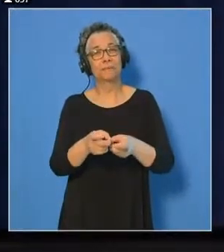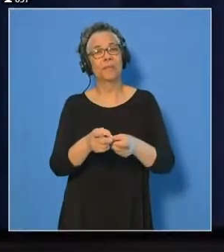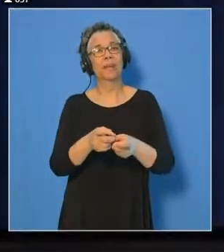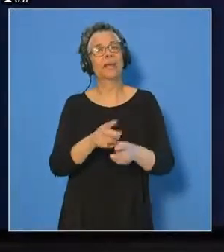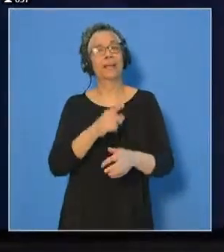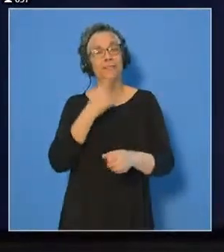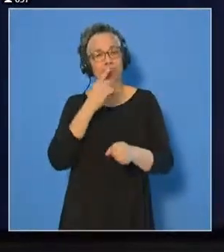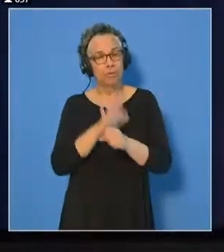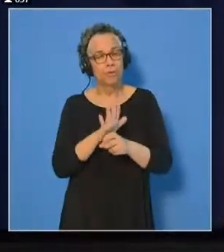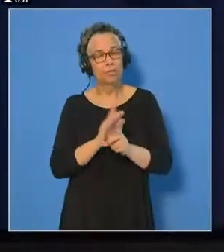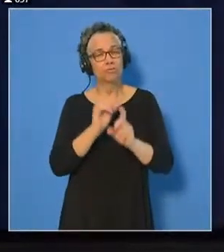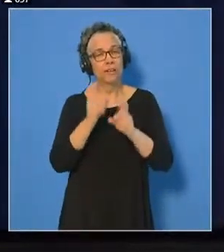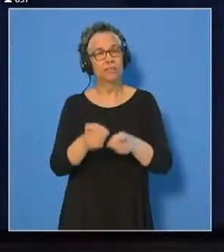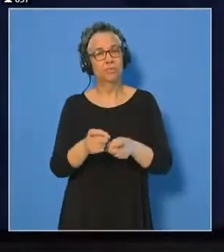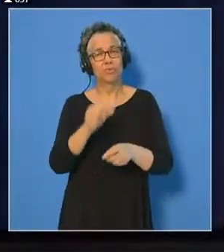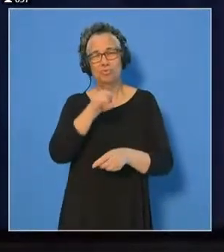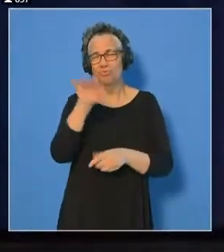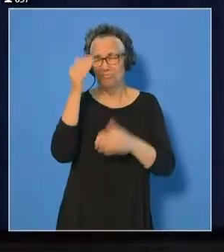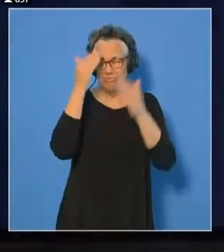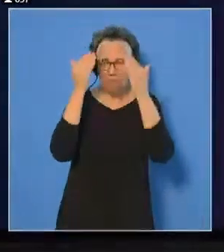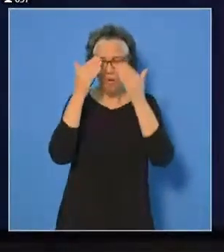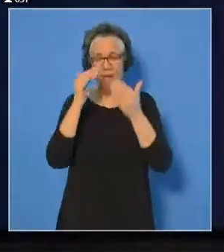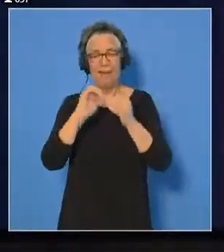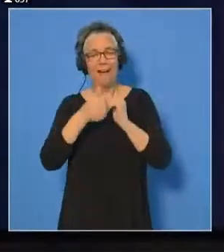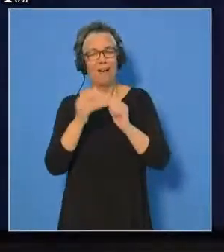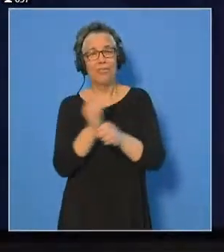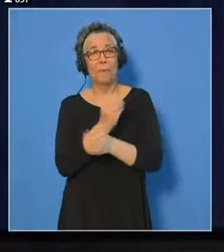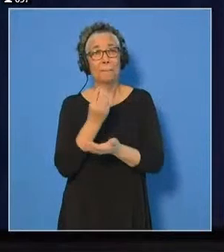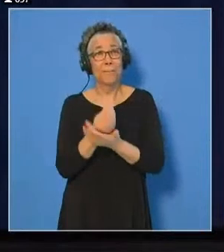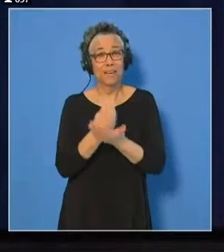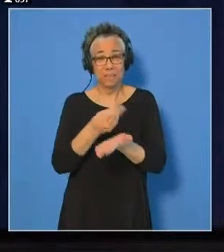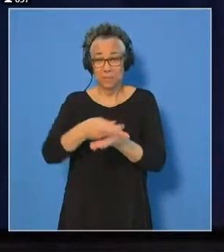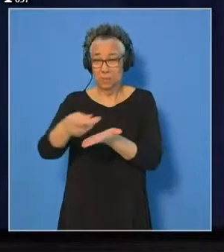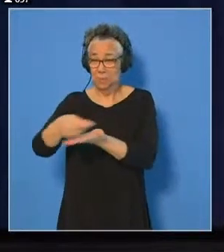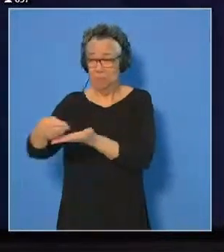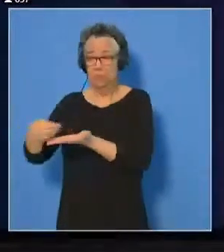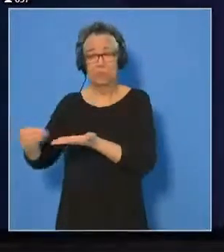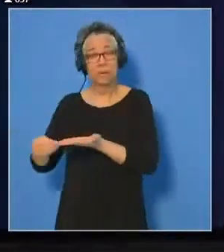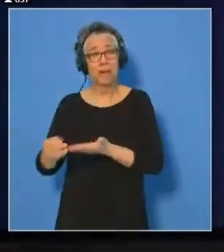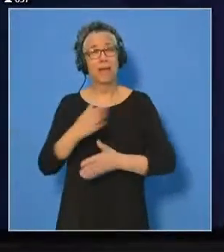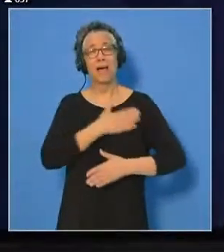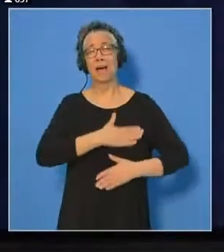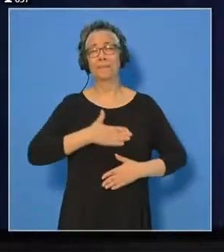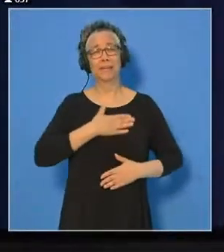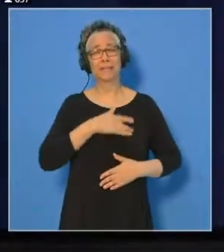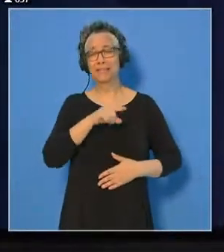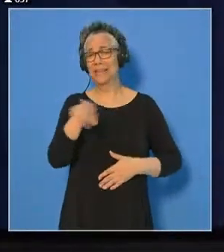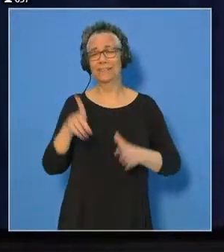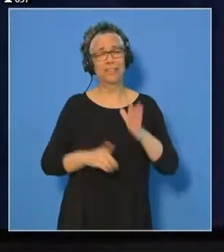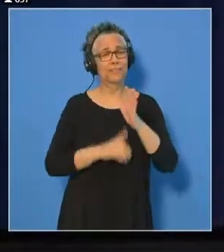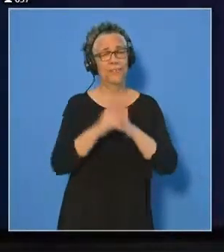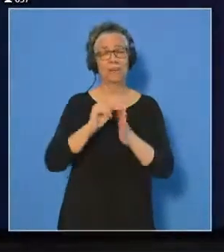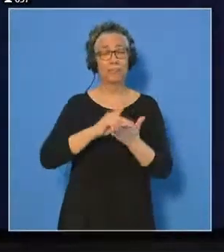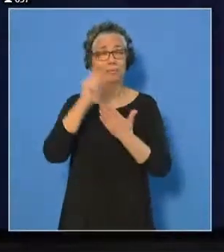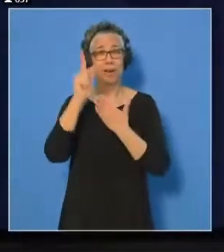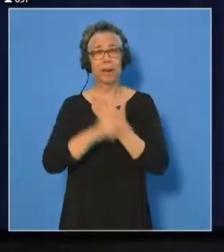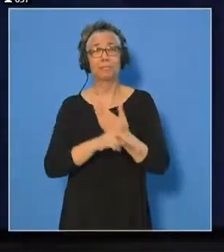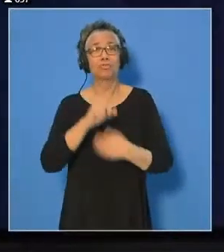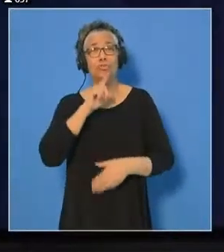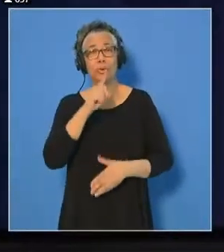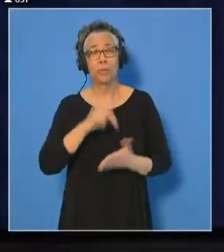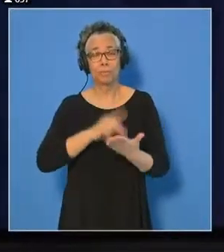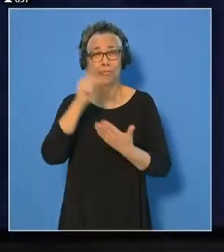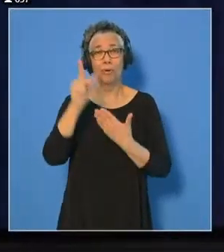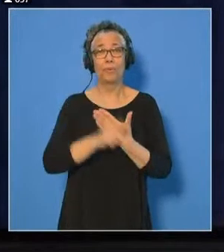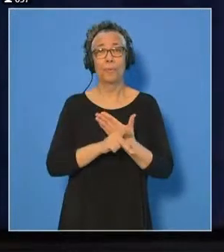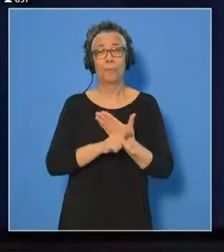you're aware how these funds have been distributed. And I'm pleased that they have come up with this program, and I'm certain that this program will